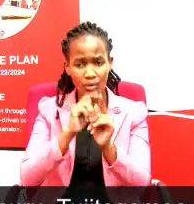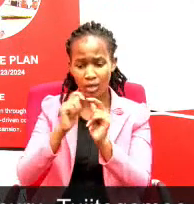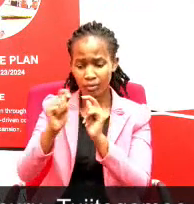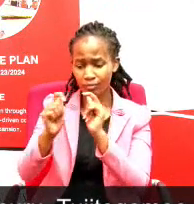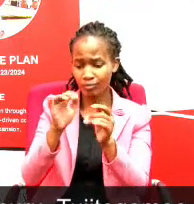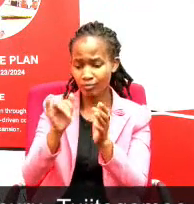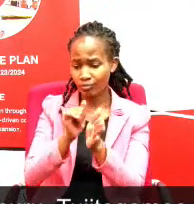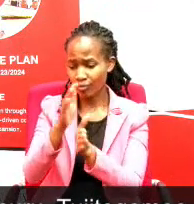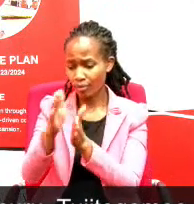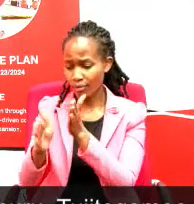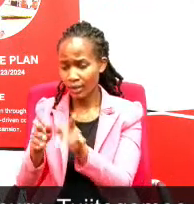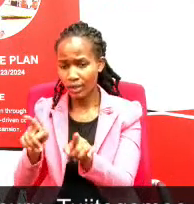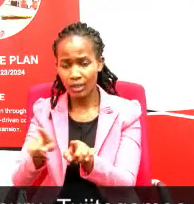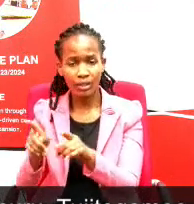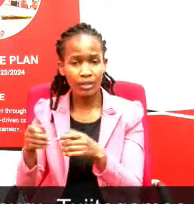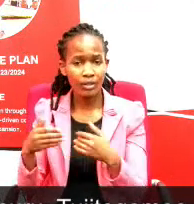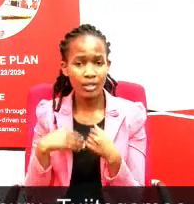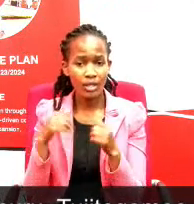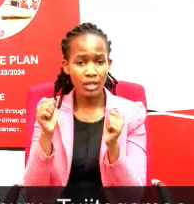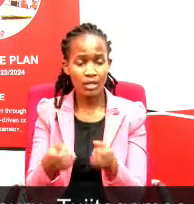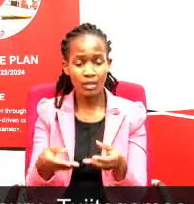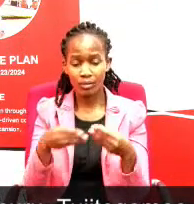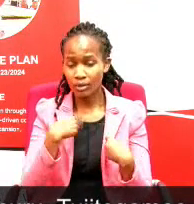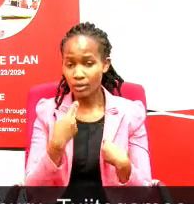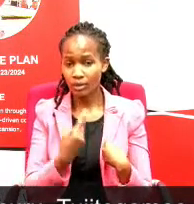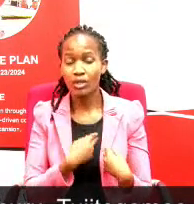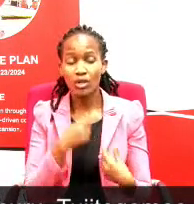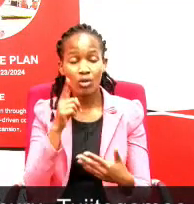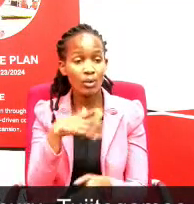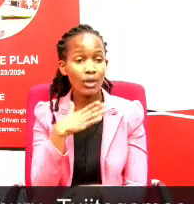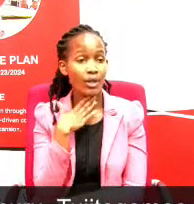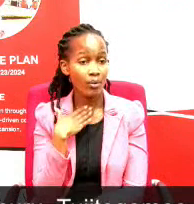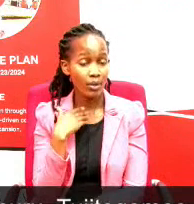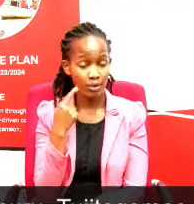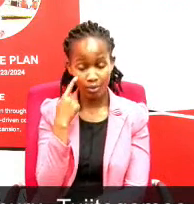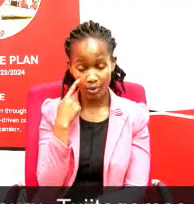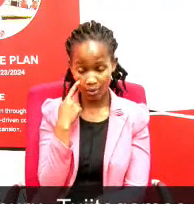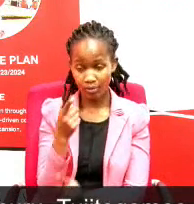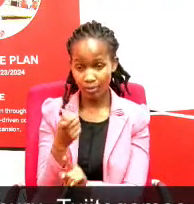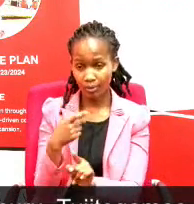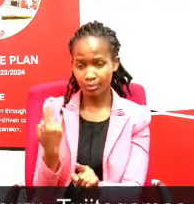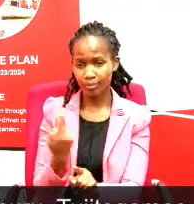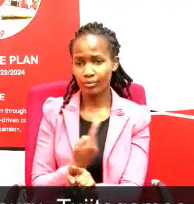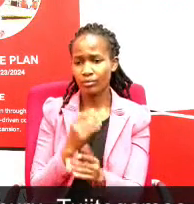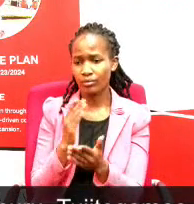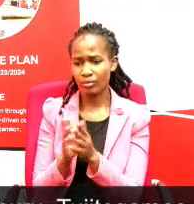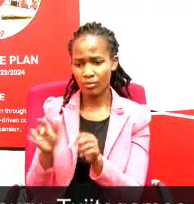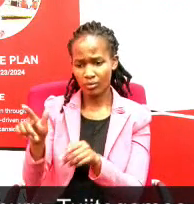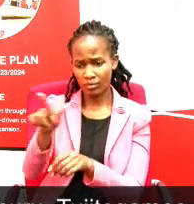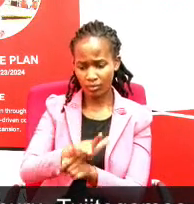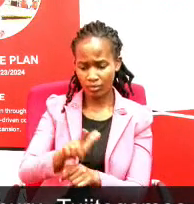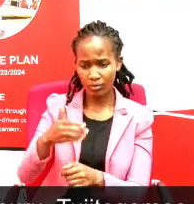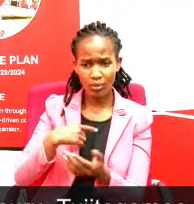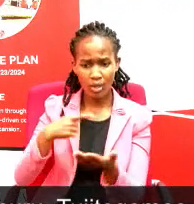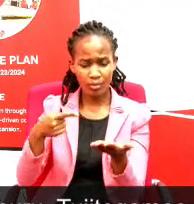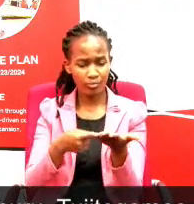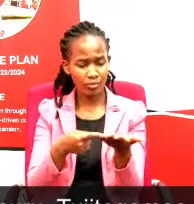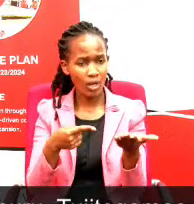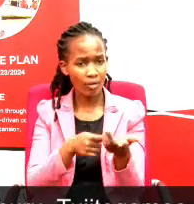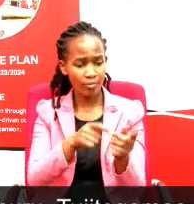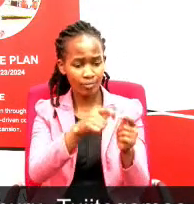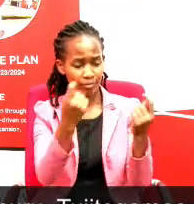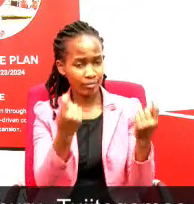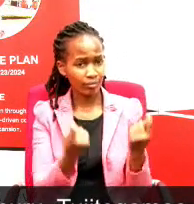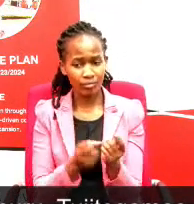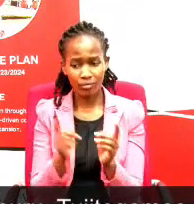corporate plan. They have been able to give us their perspectives on what they want to see. Internally, we've had our technical teams,